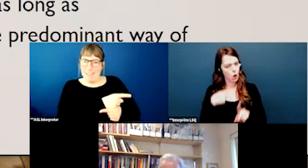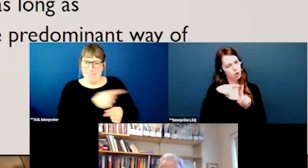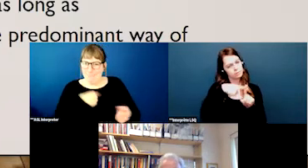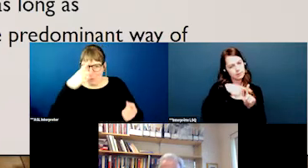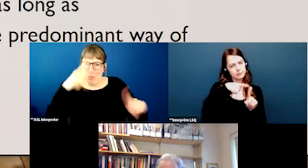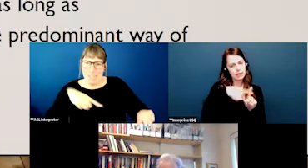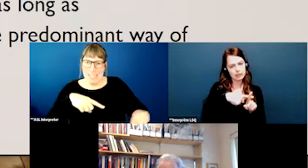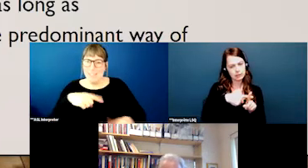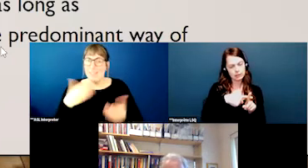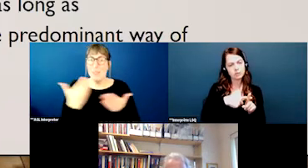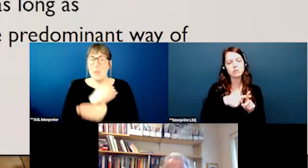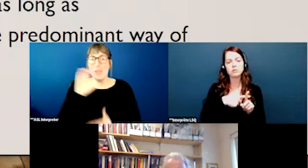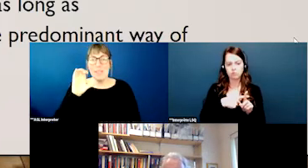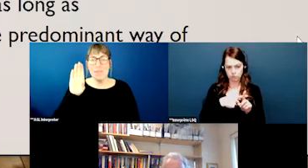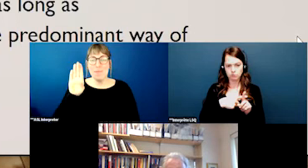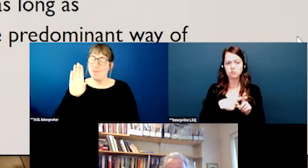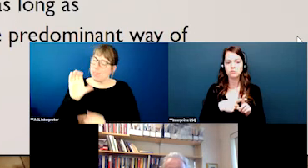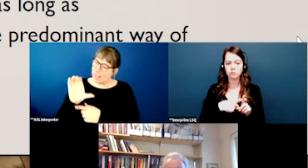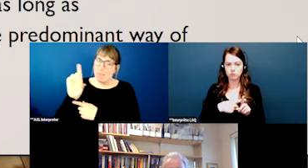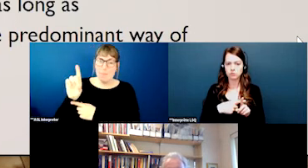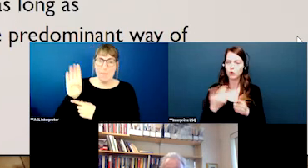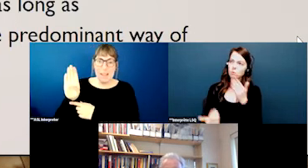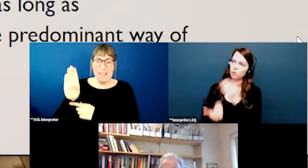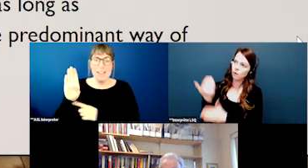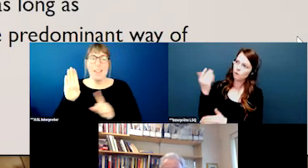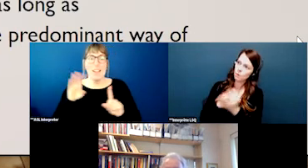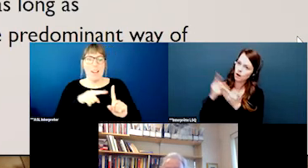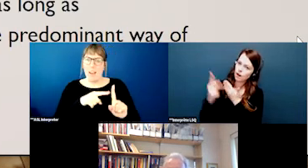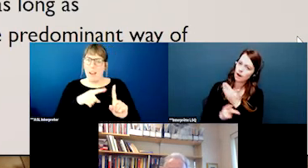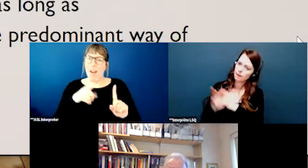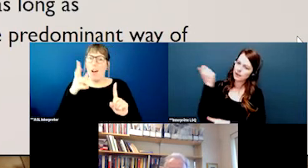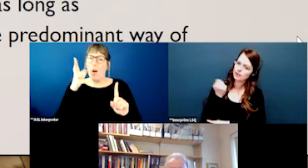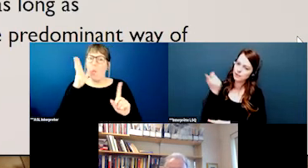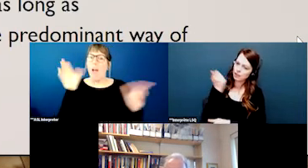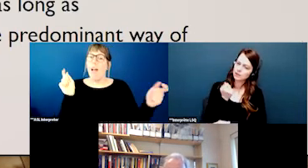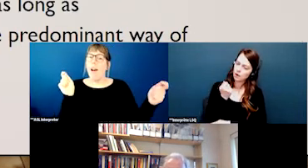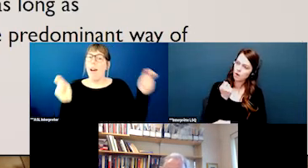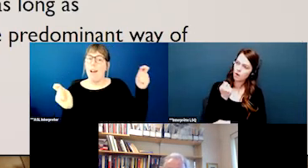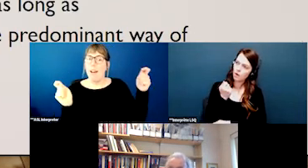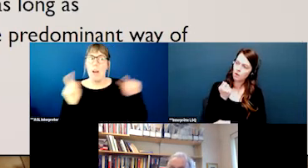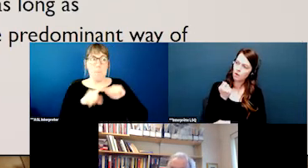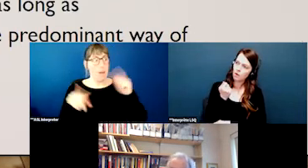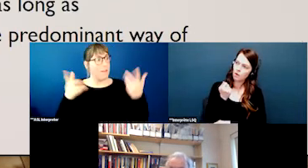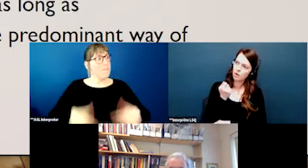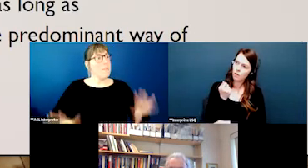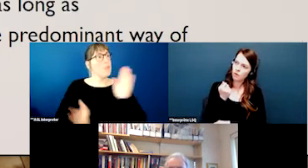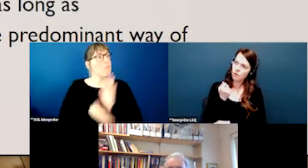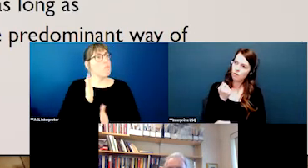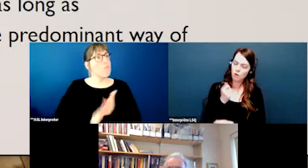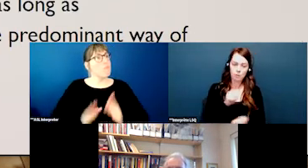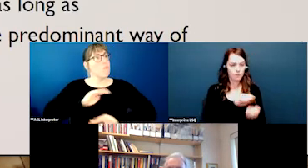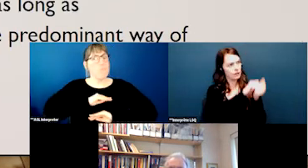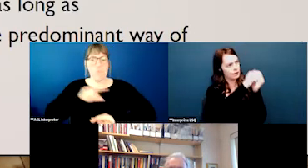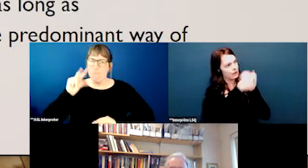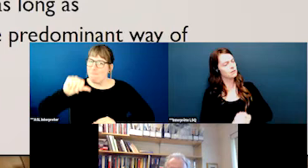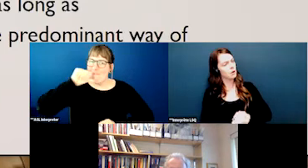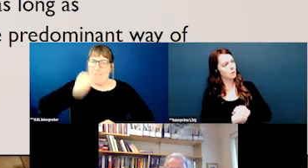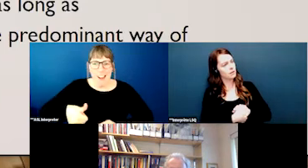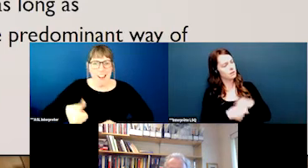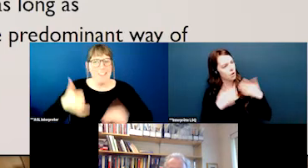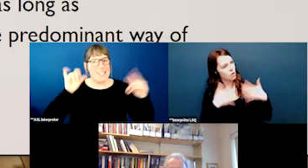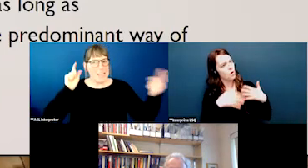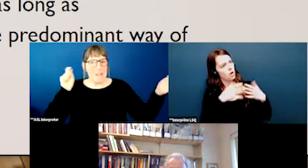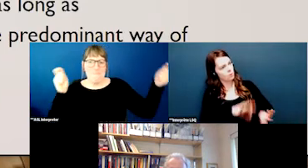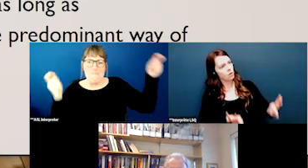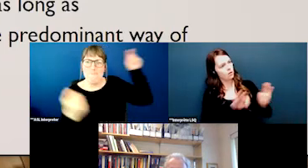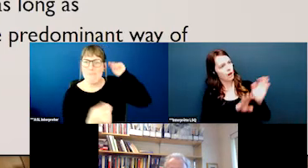new disability benefit could help contribute to a significant transformation and improvement in the lives of